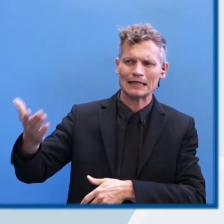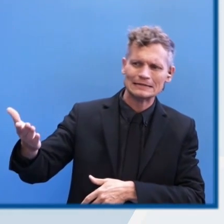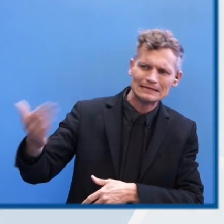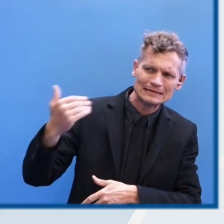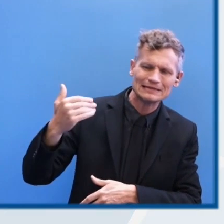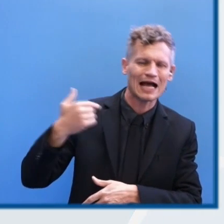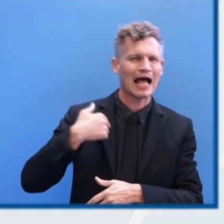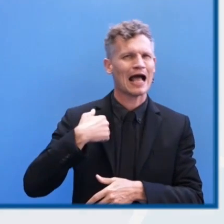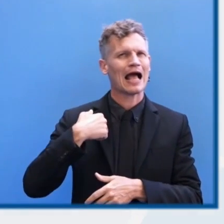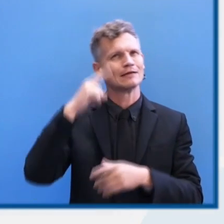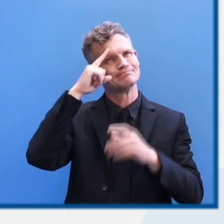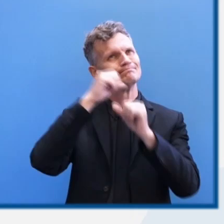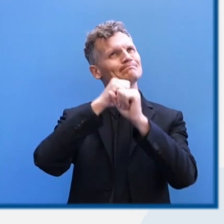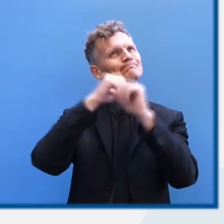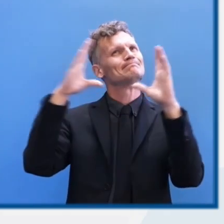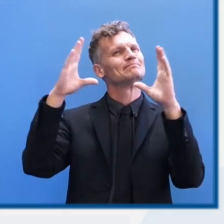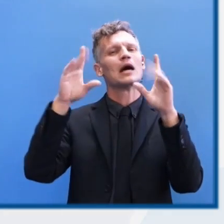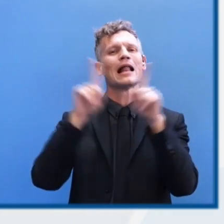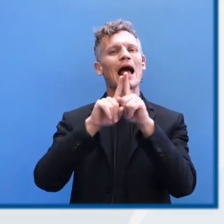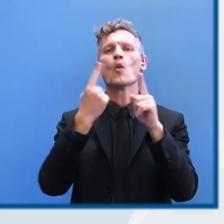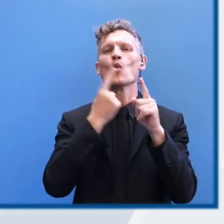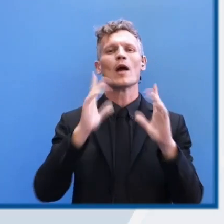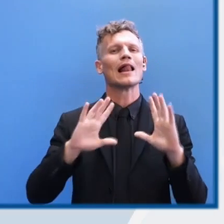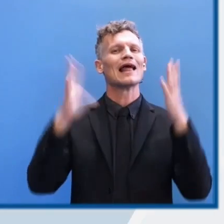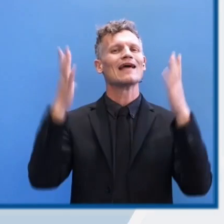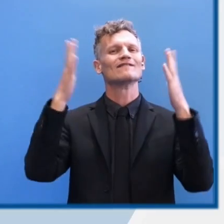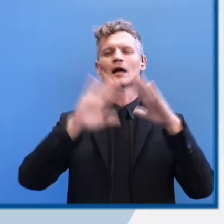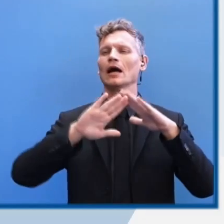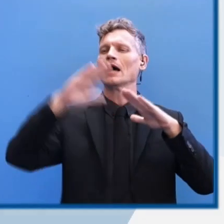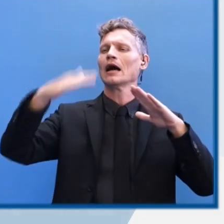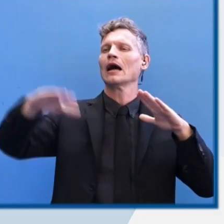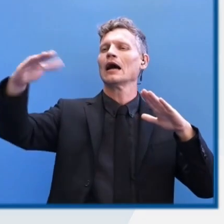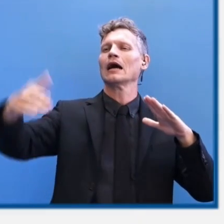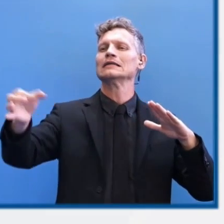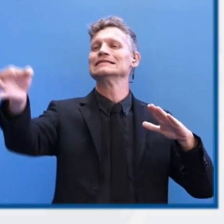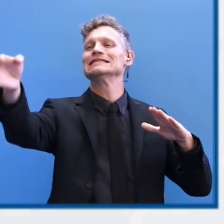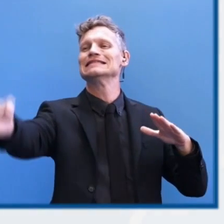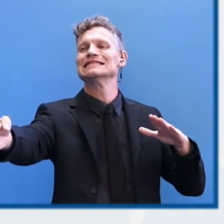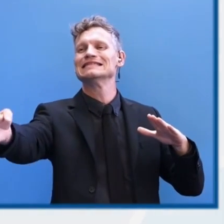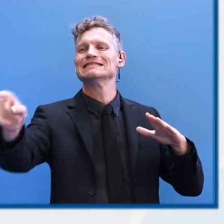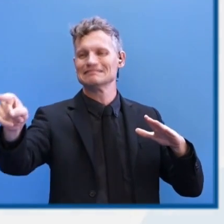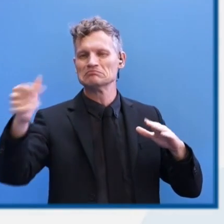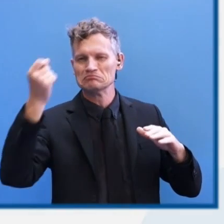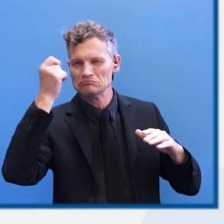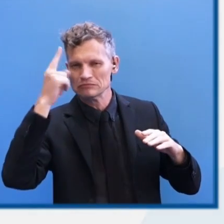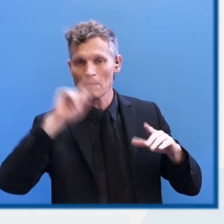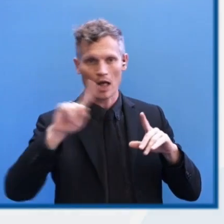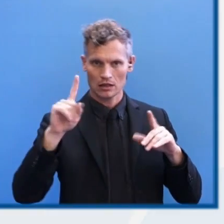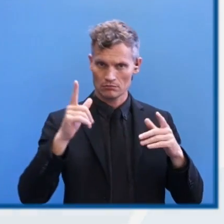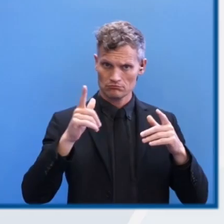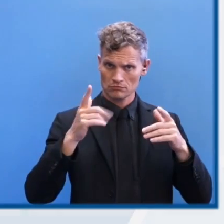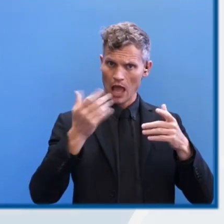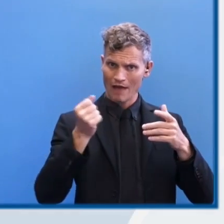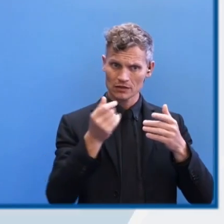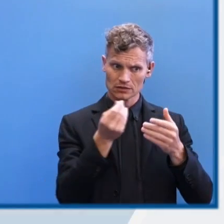up in my head the idea of rural communities and going all that long distance. But what about urban communities? How do you see the